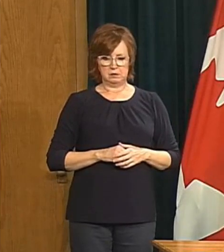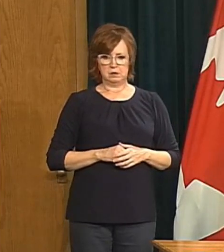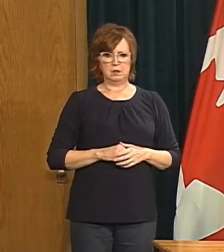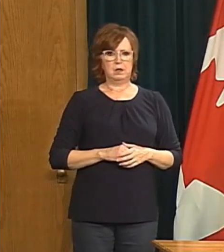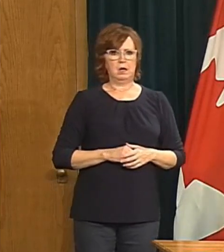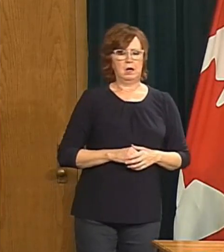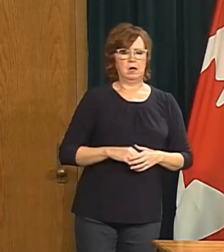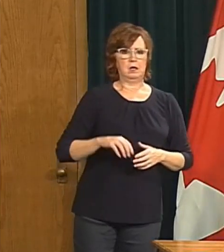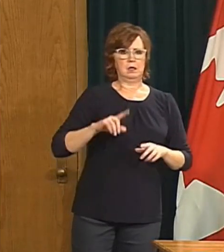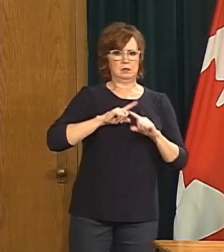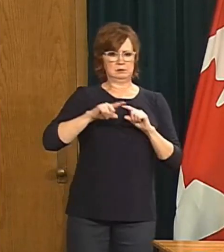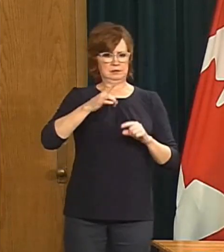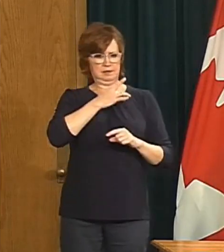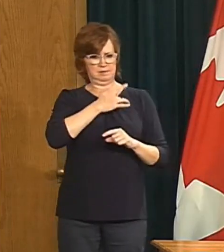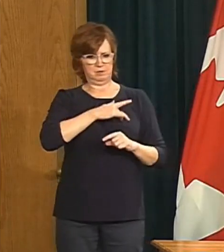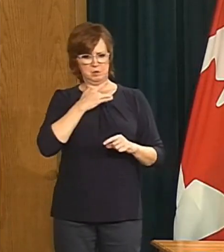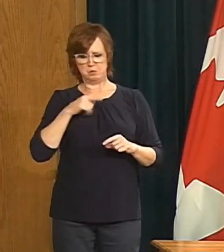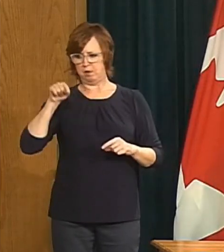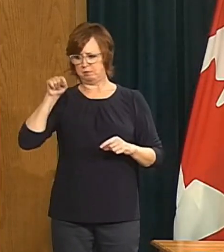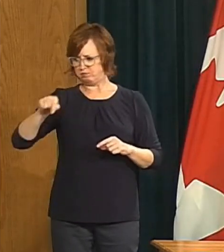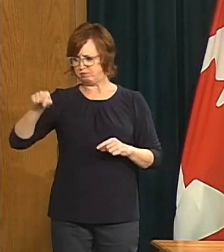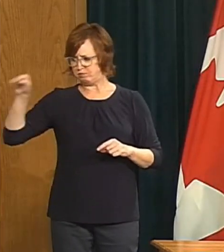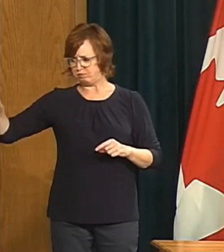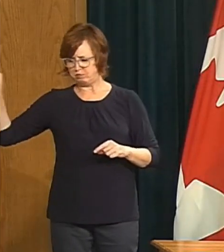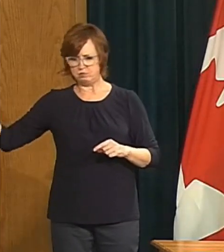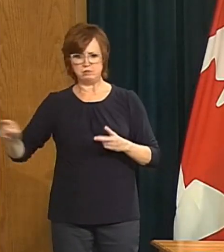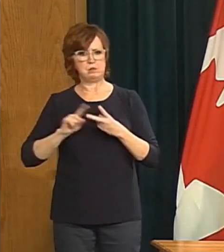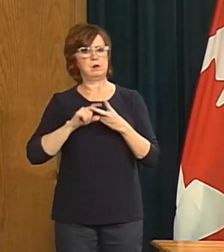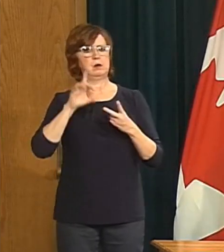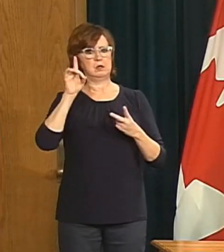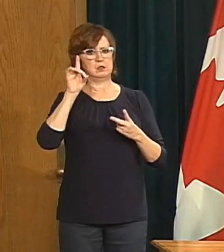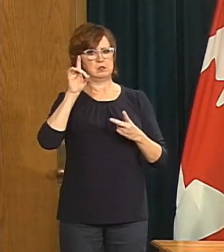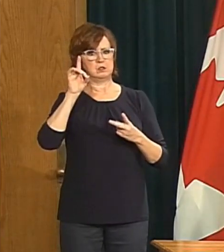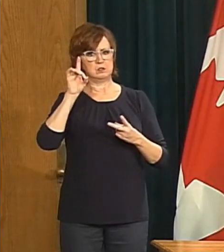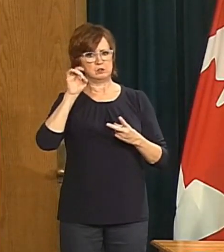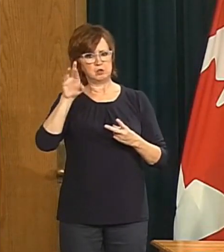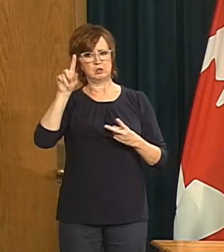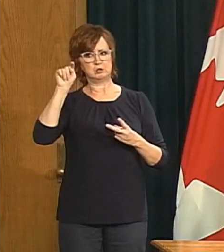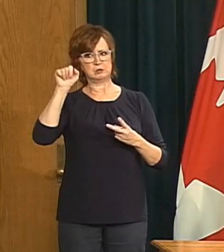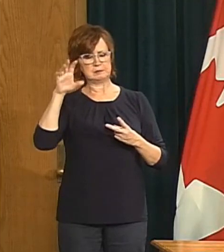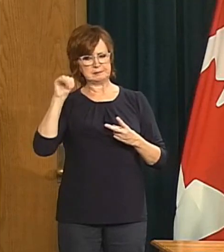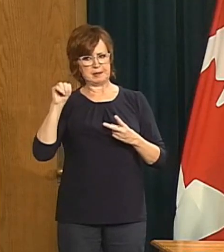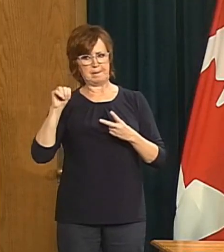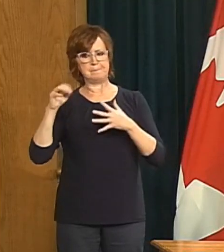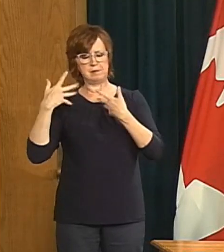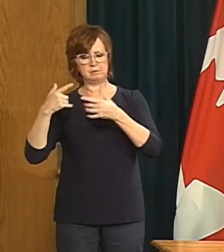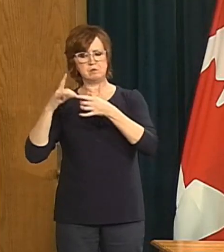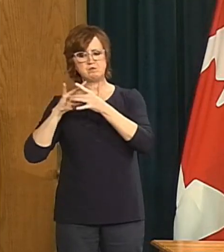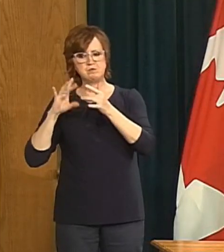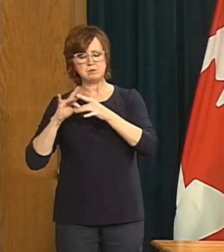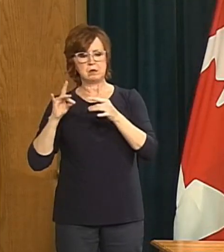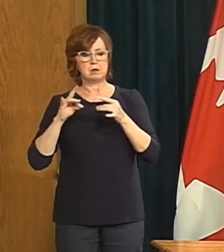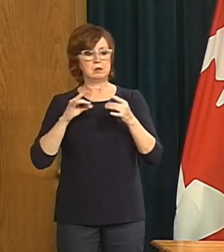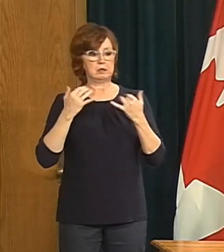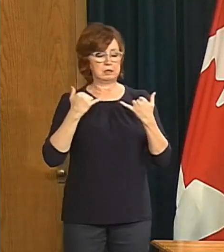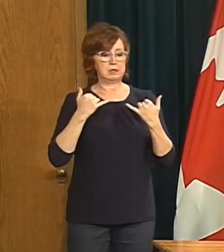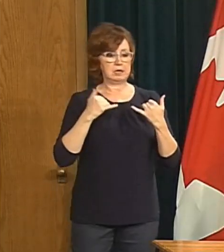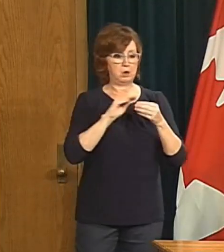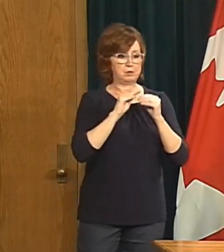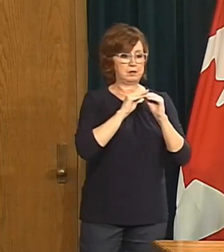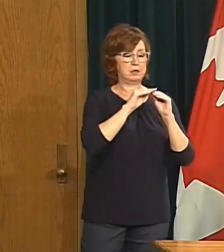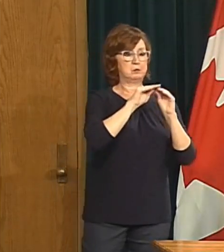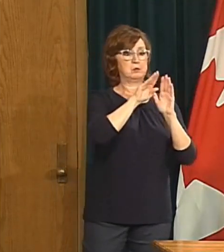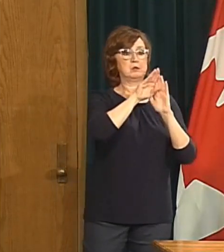other provinces and from Dr. Tam that we could potentially see a second wave over the coming months, or if people